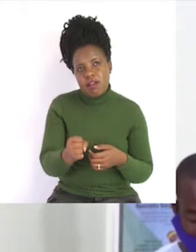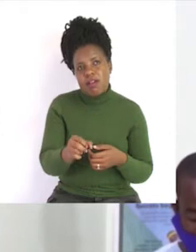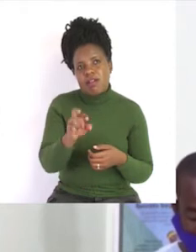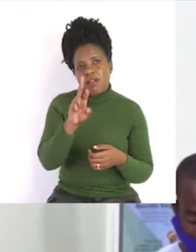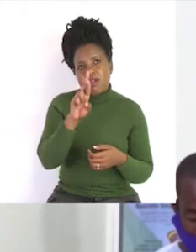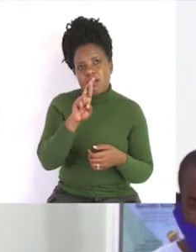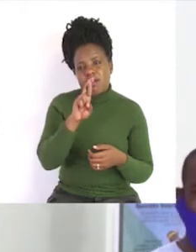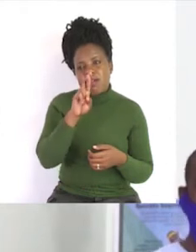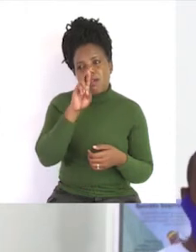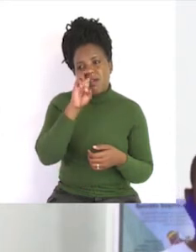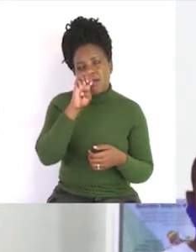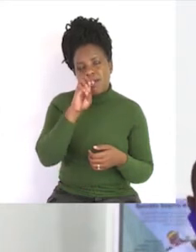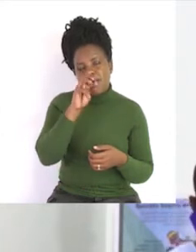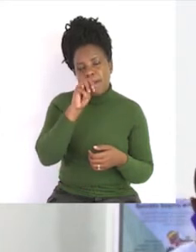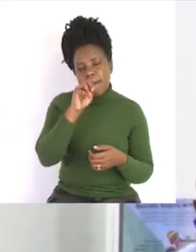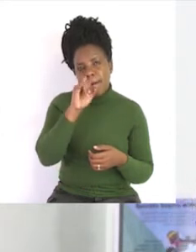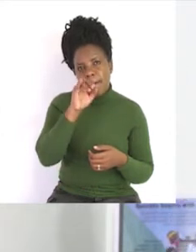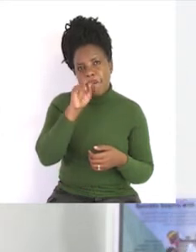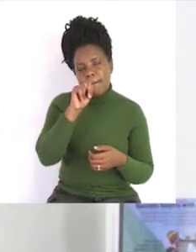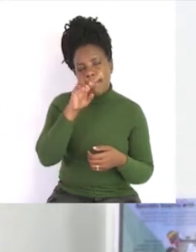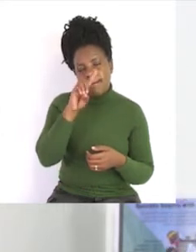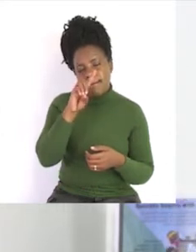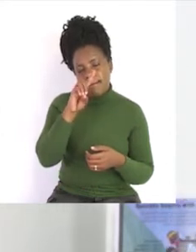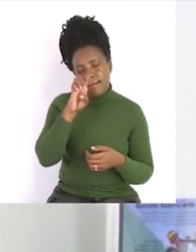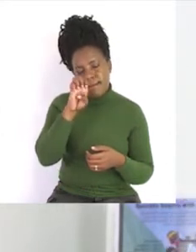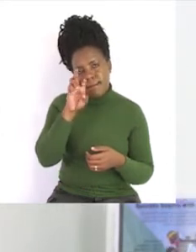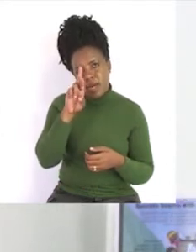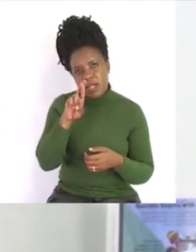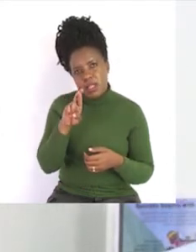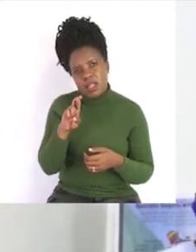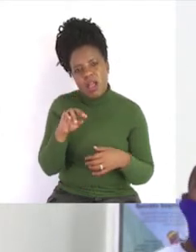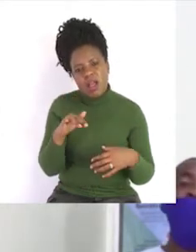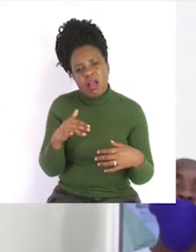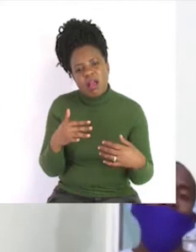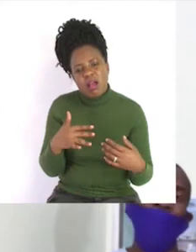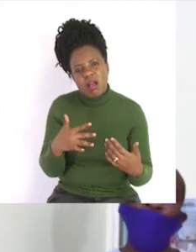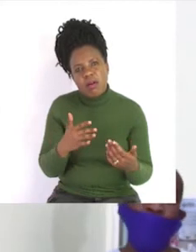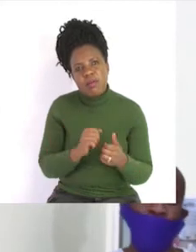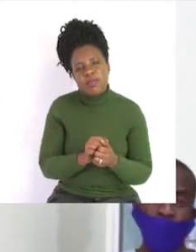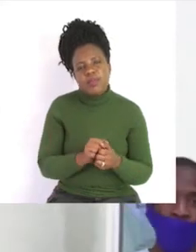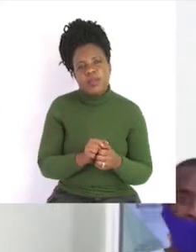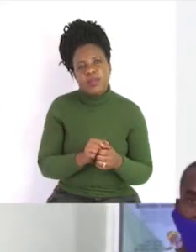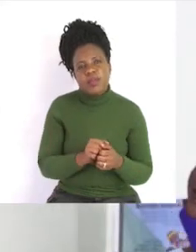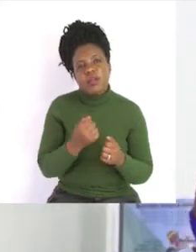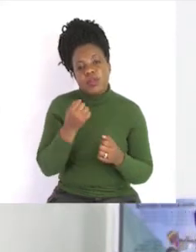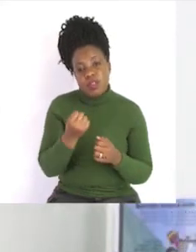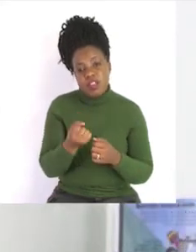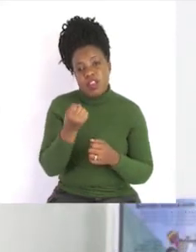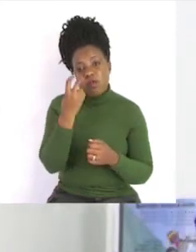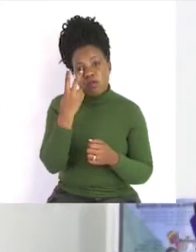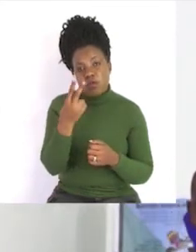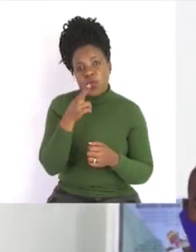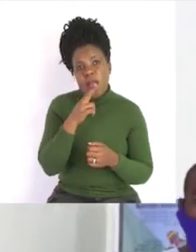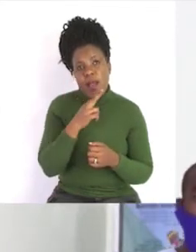to have a remainder? What do you do with that remainder? How do you treat it? There are 2 ways how you can treat your remainder. Number